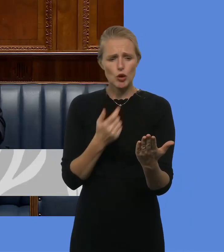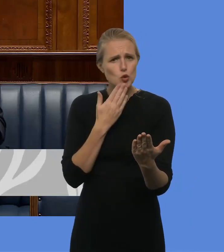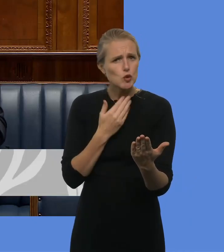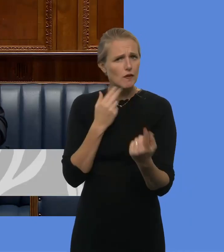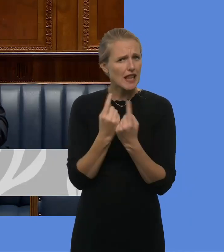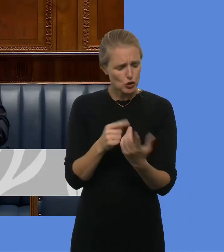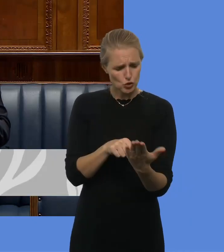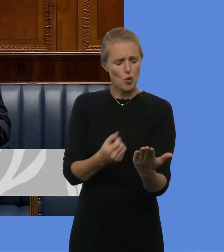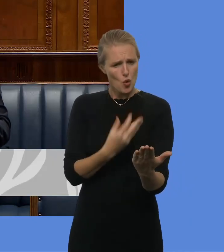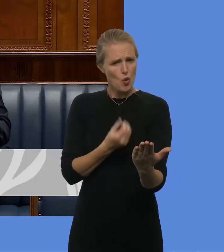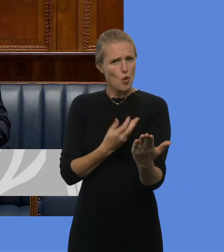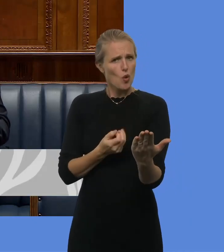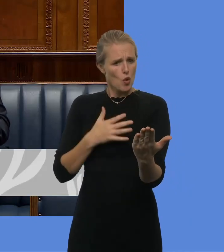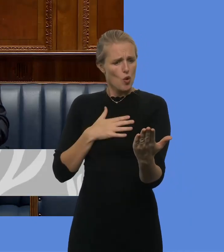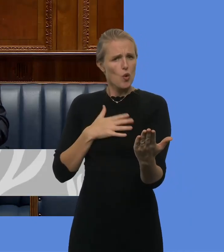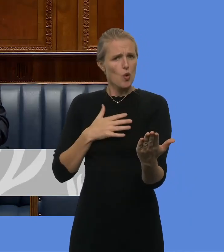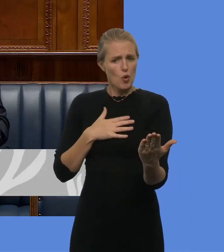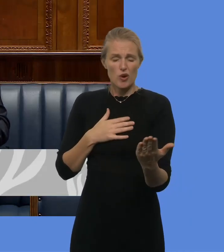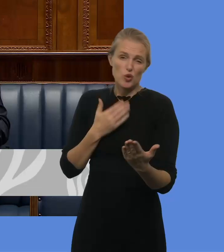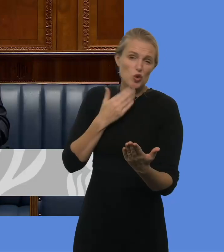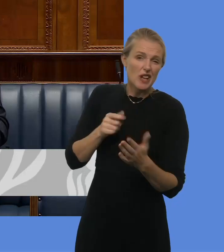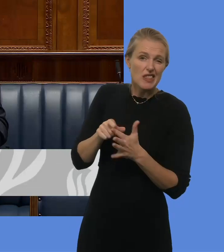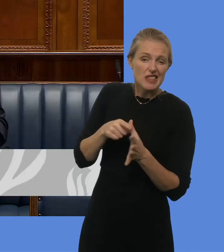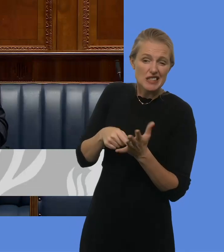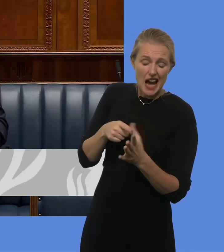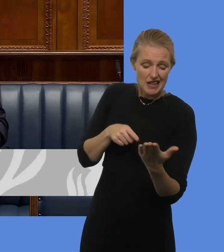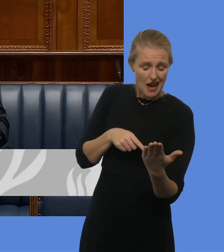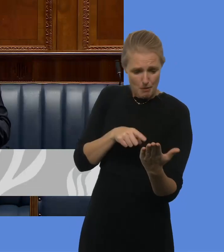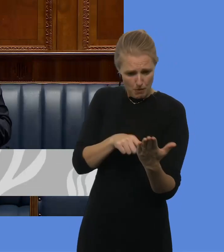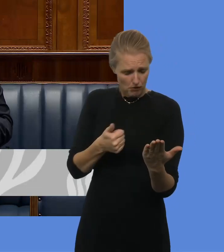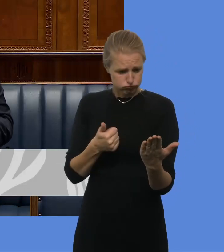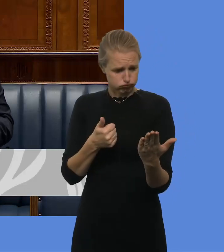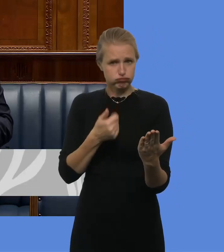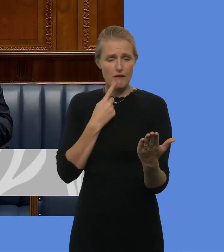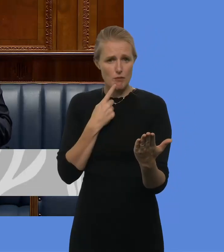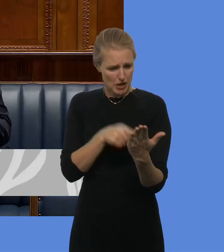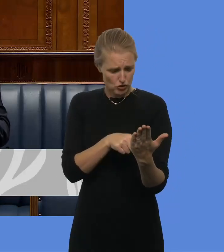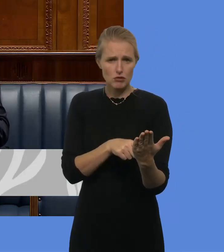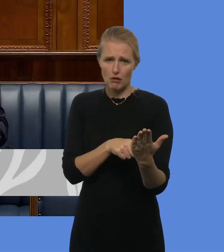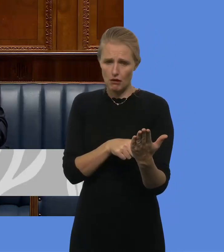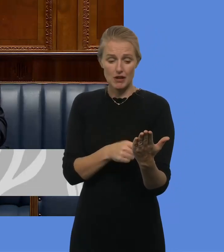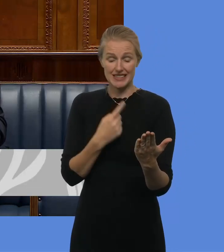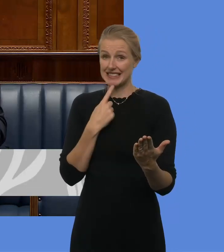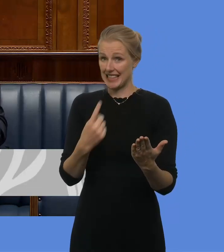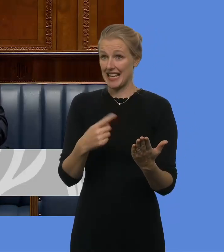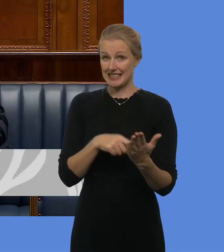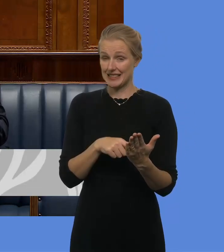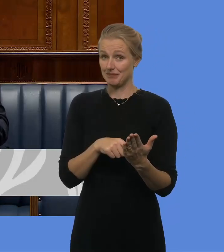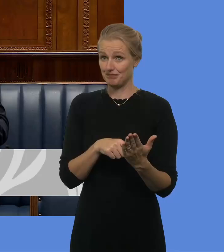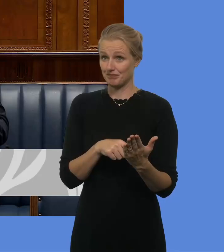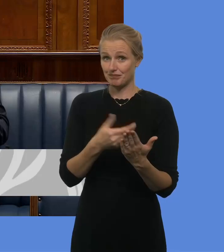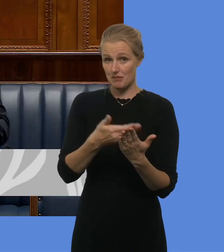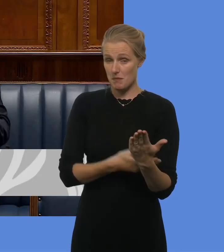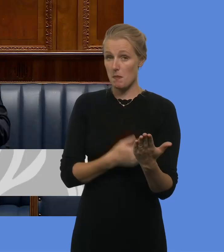can only use what data is available, which is a point for reflection in and of itself, and which rightly says it should form, and